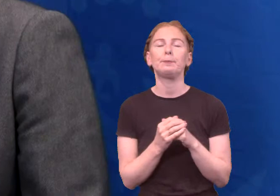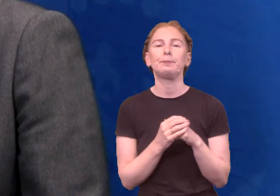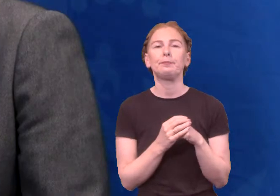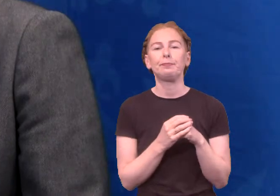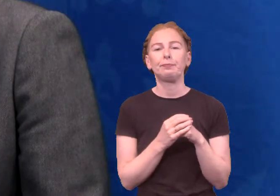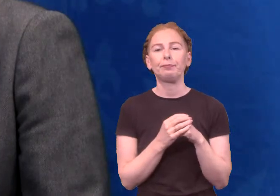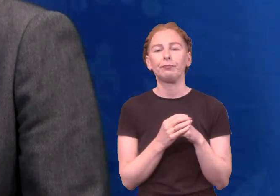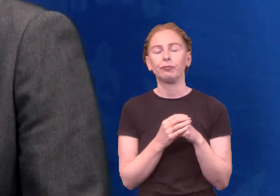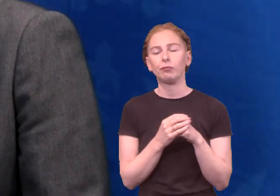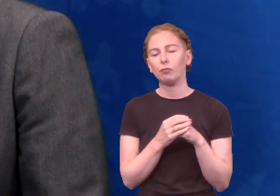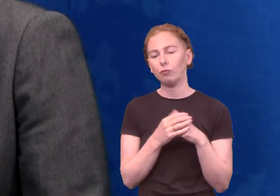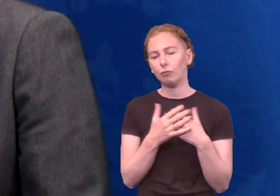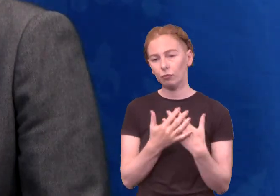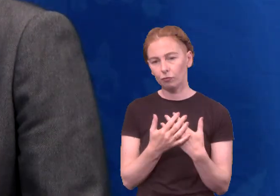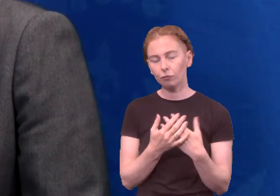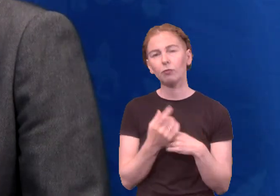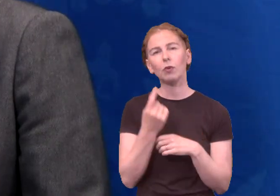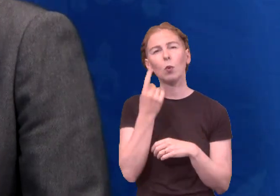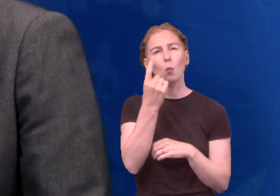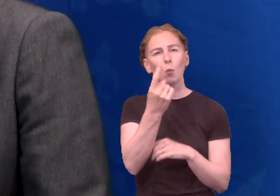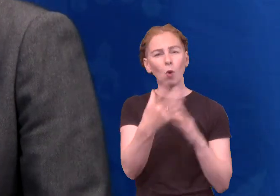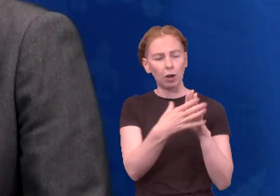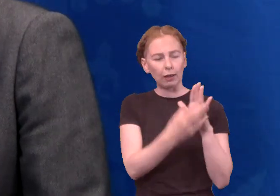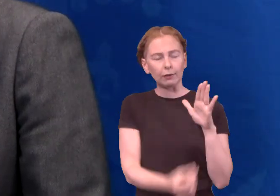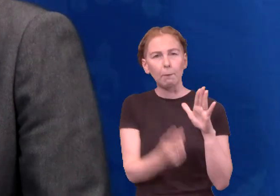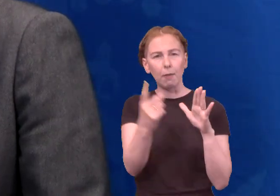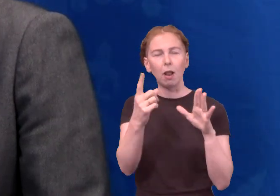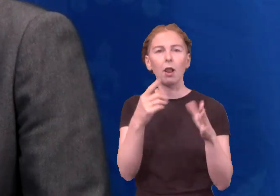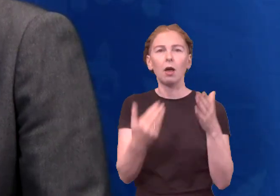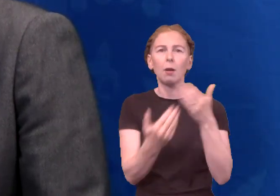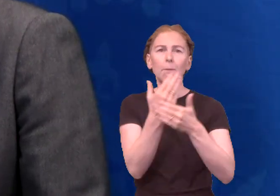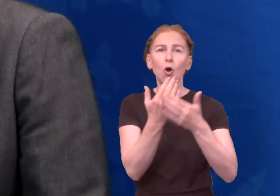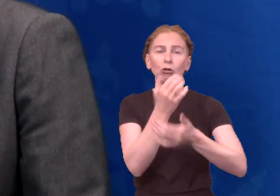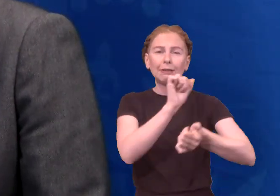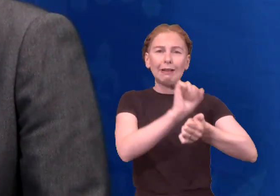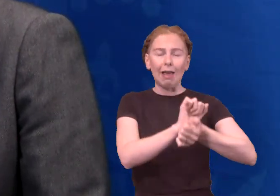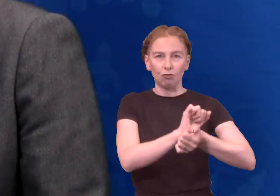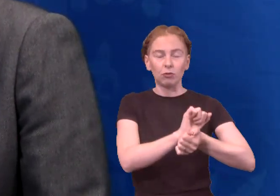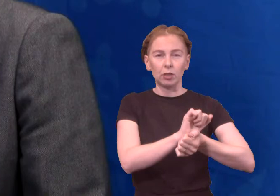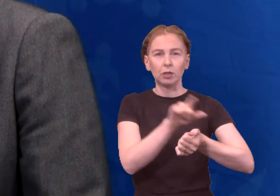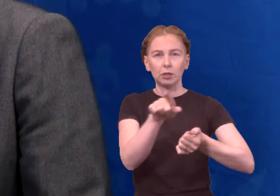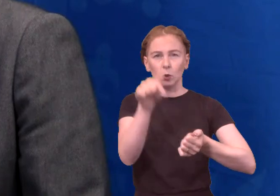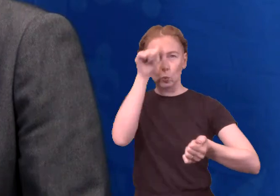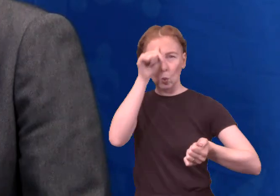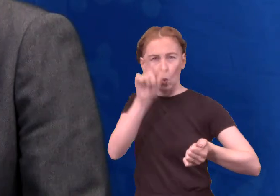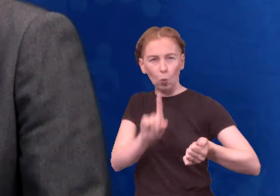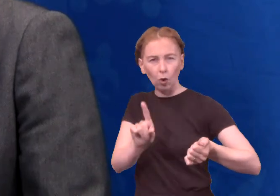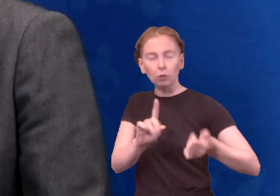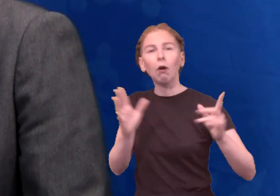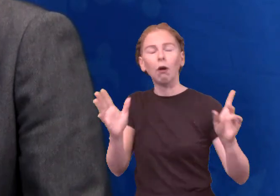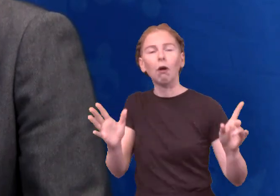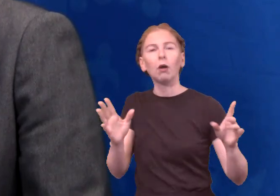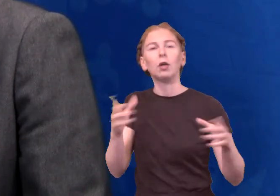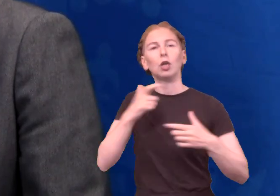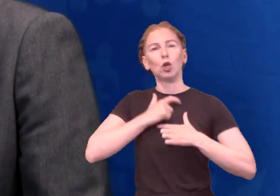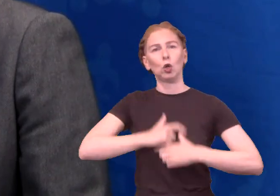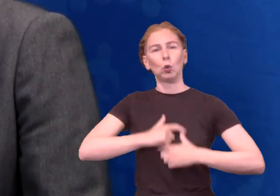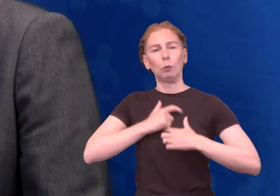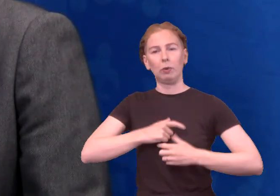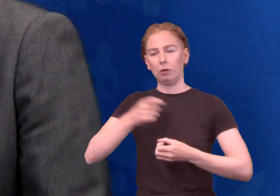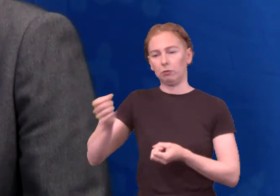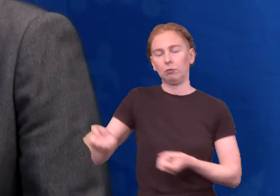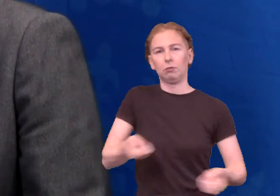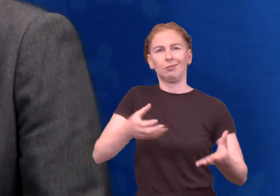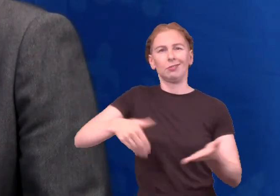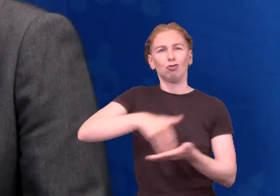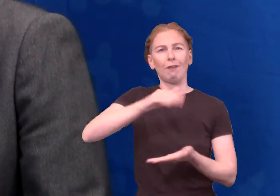So so one of the examples of modern slavery that might commonly come to mind is human trafficking. We've now got a short